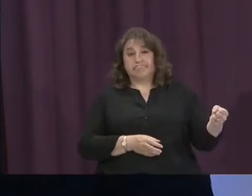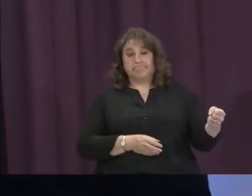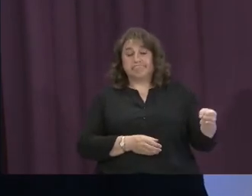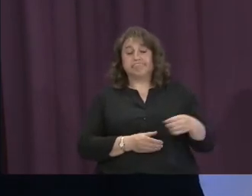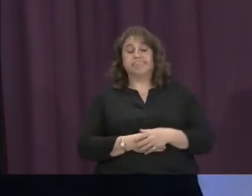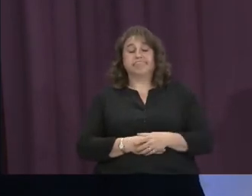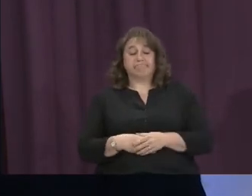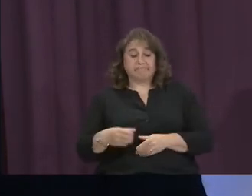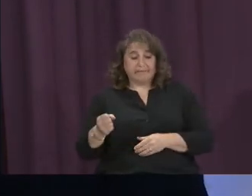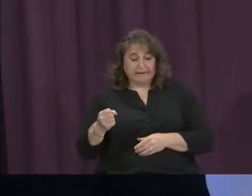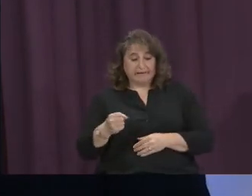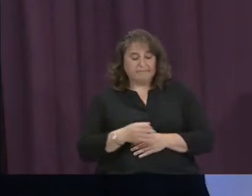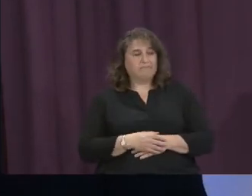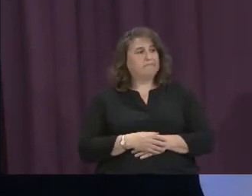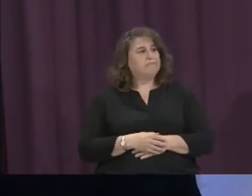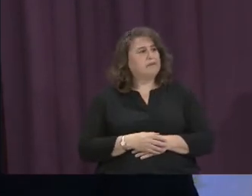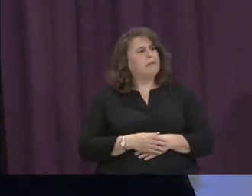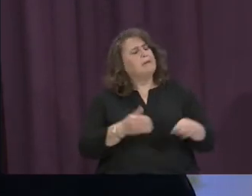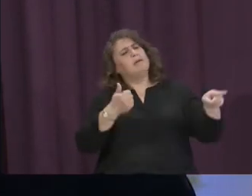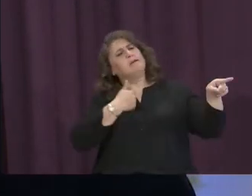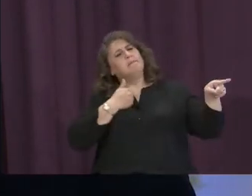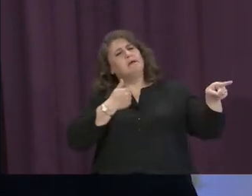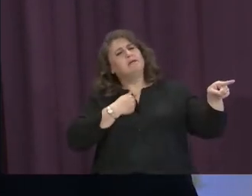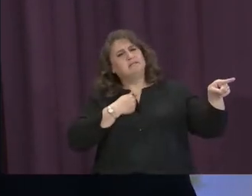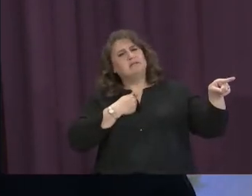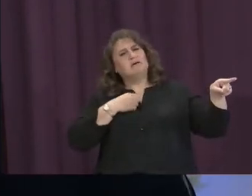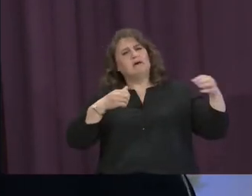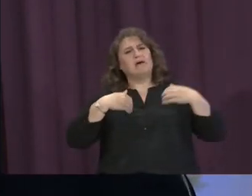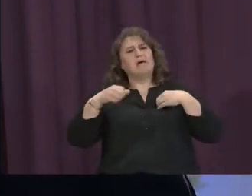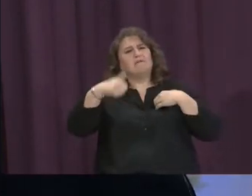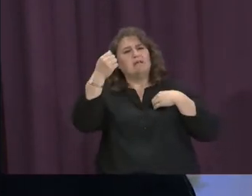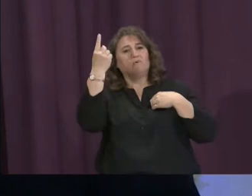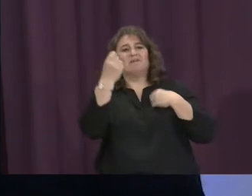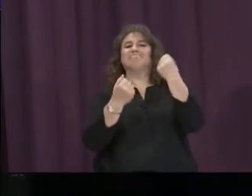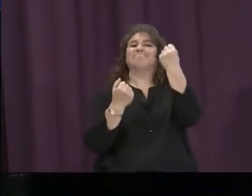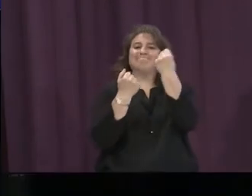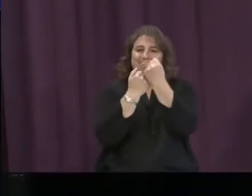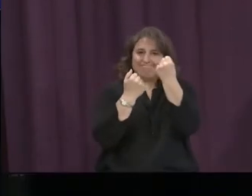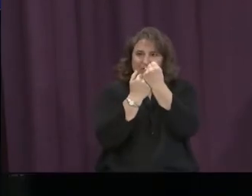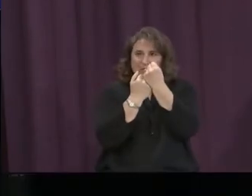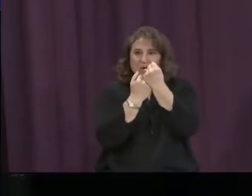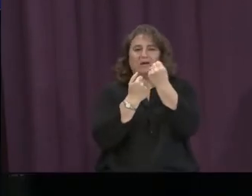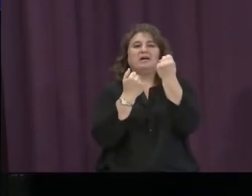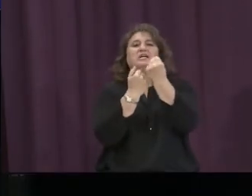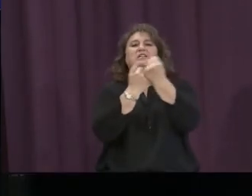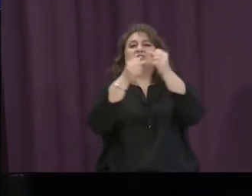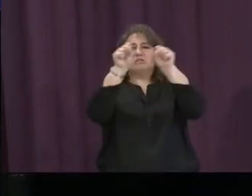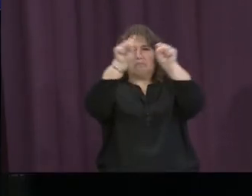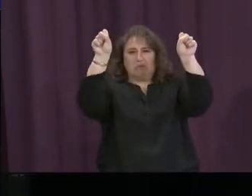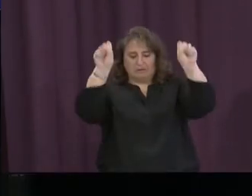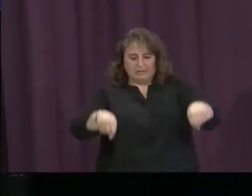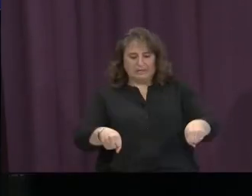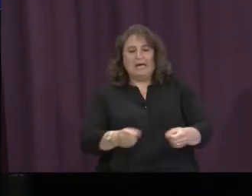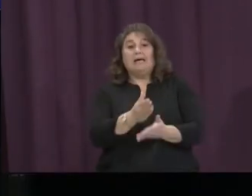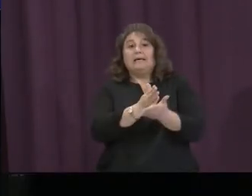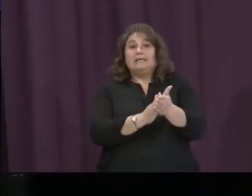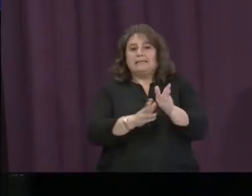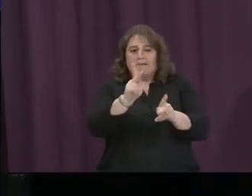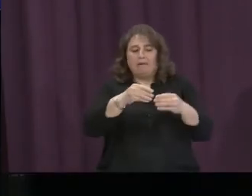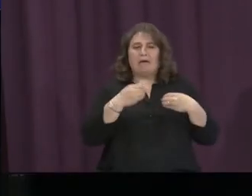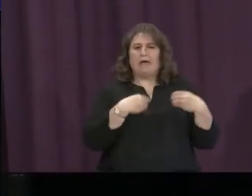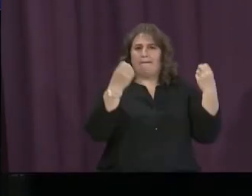Mm-hmm. Absolutely. You know what, I have another one that stands out here. It's support, yeah. like a support system. Some people have a huge support